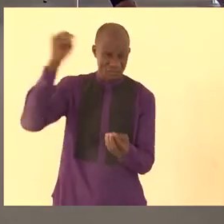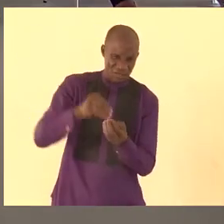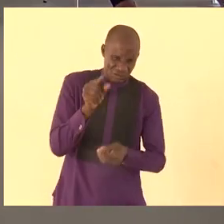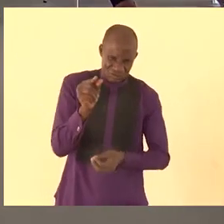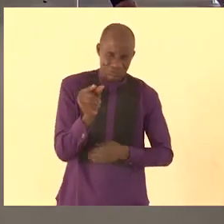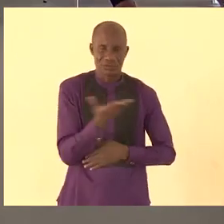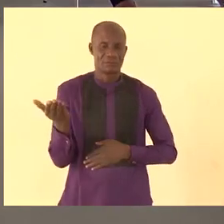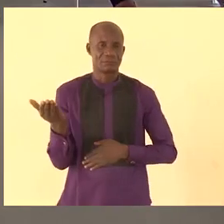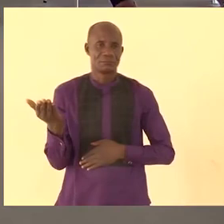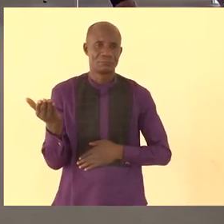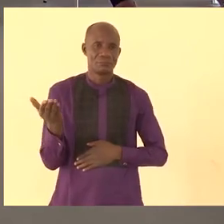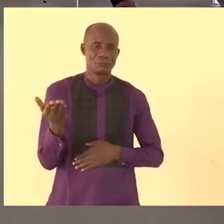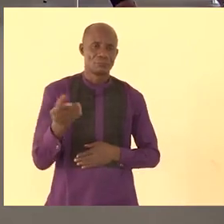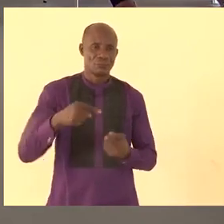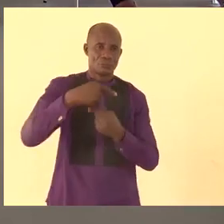things to it.